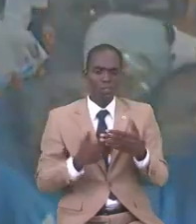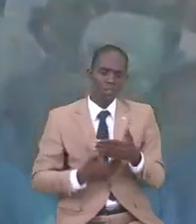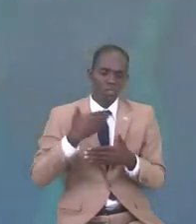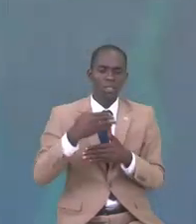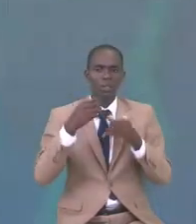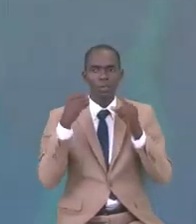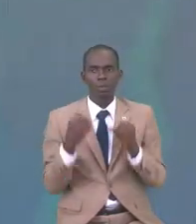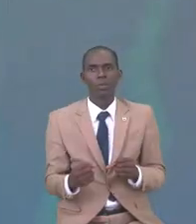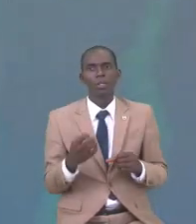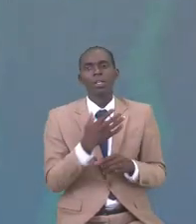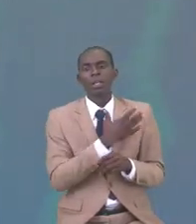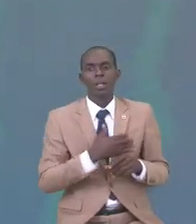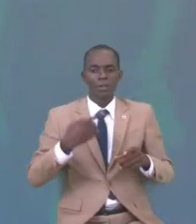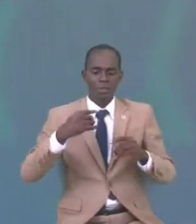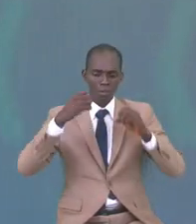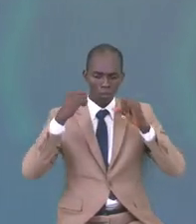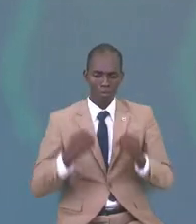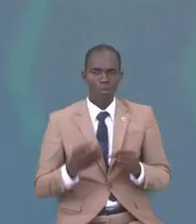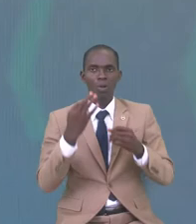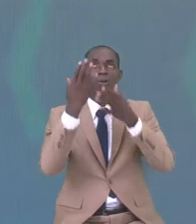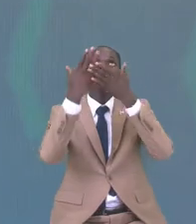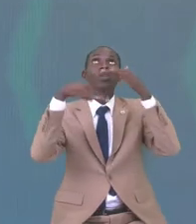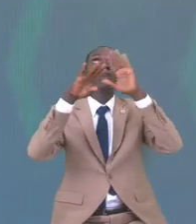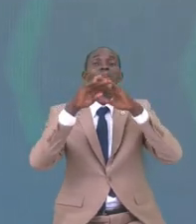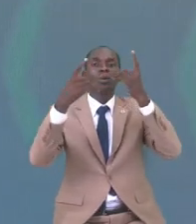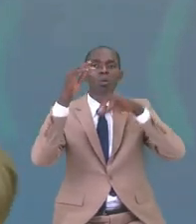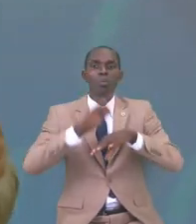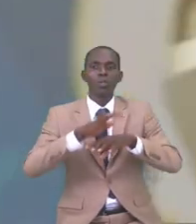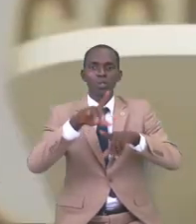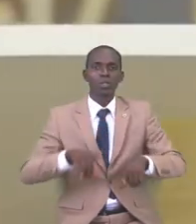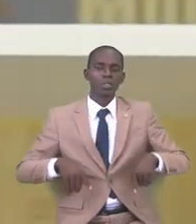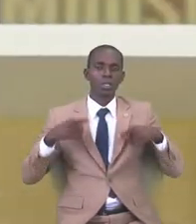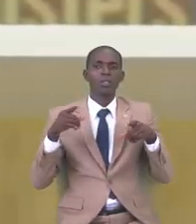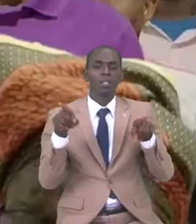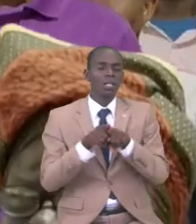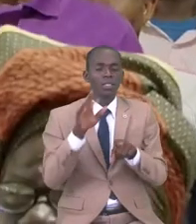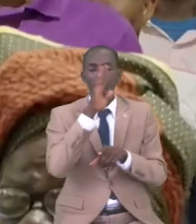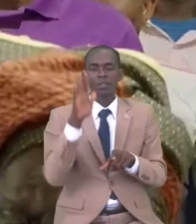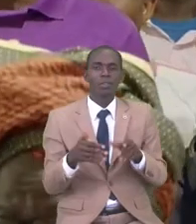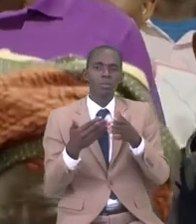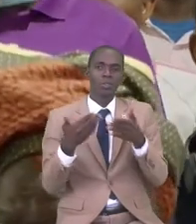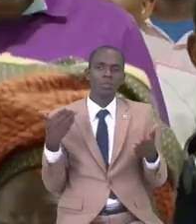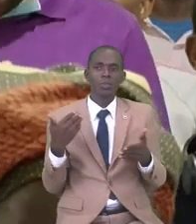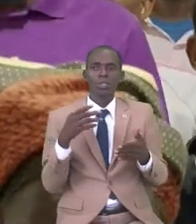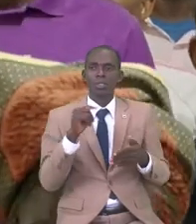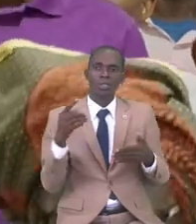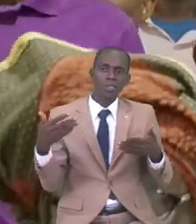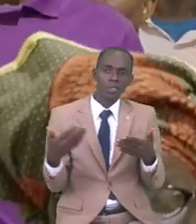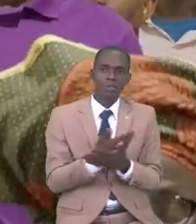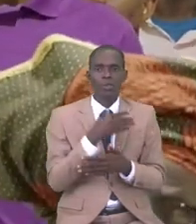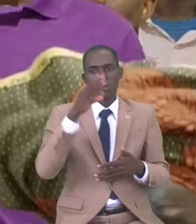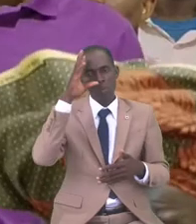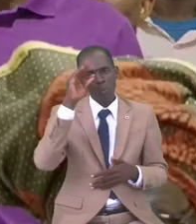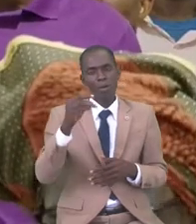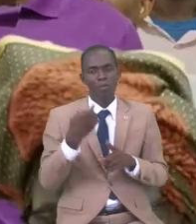power. And the power of heaven coming upon your life like never before. You're a new man from